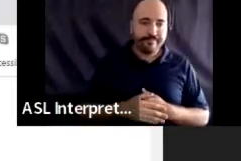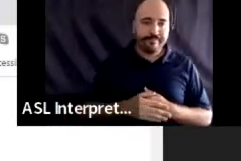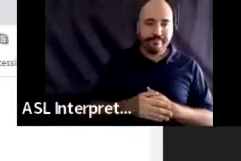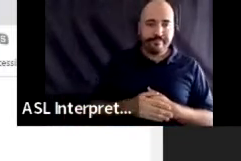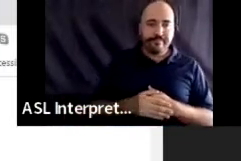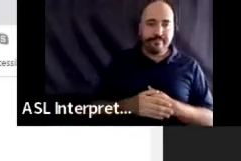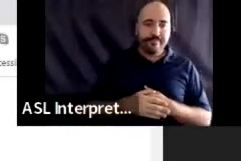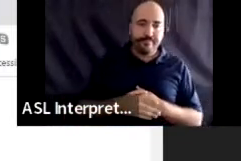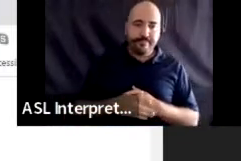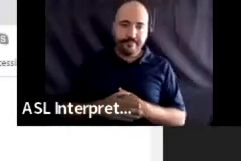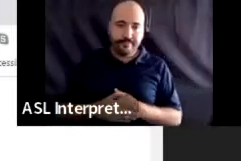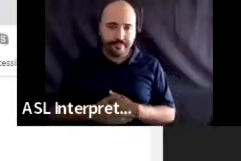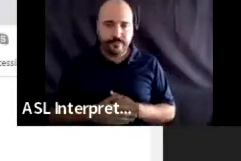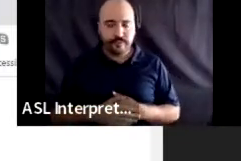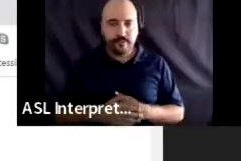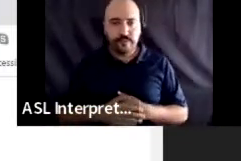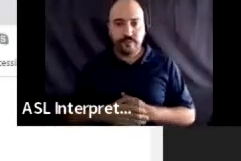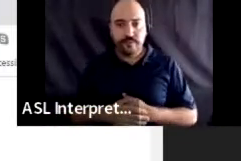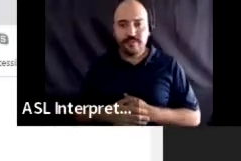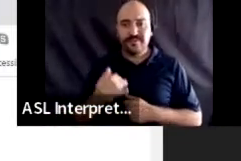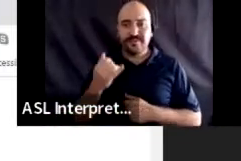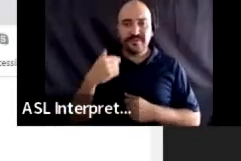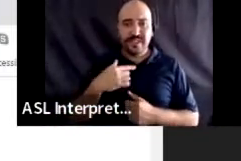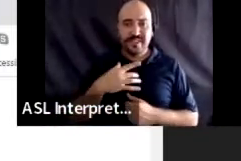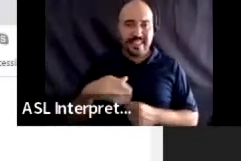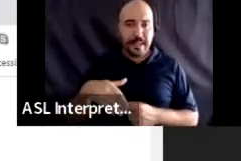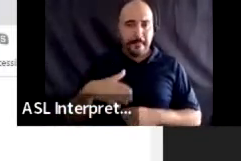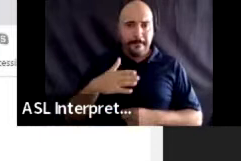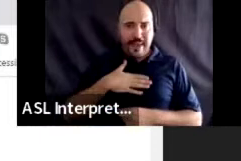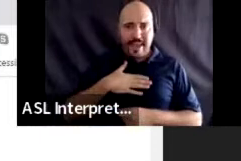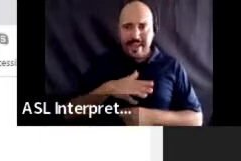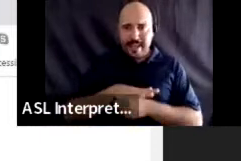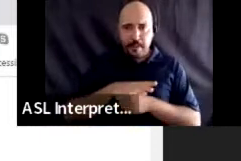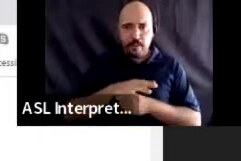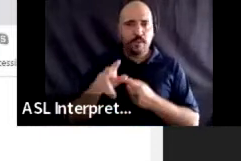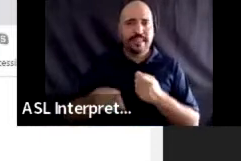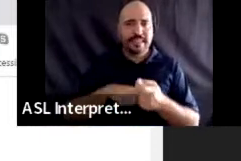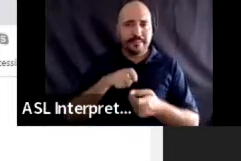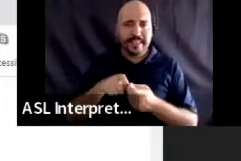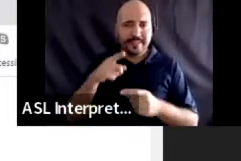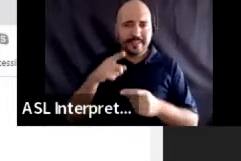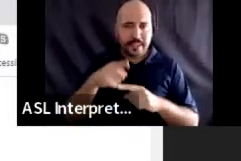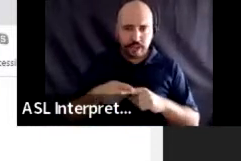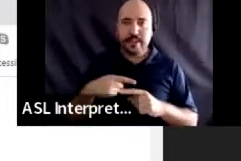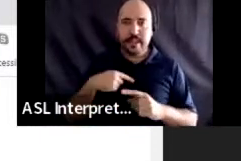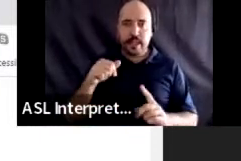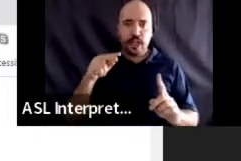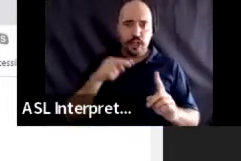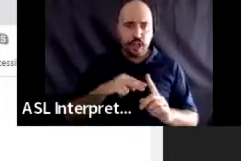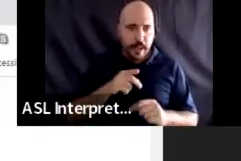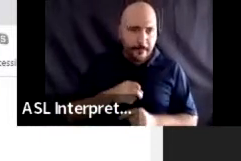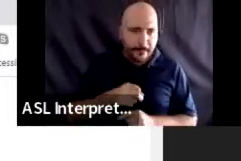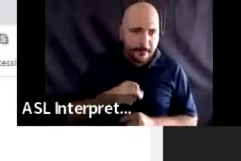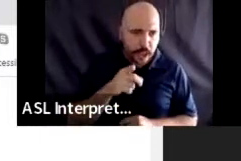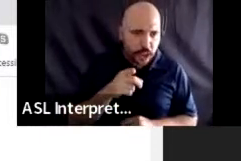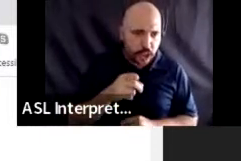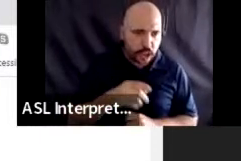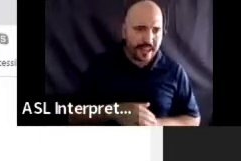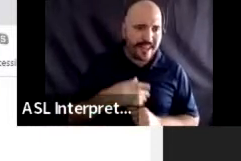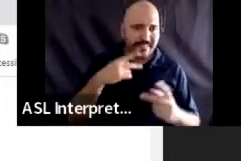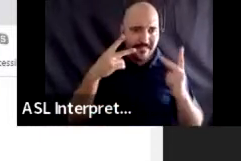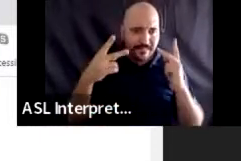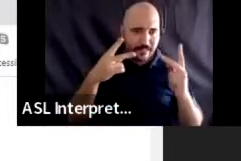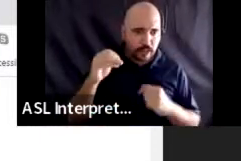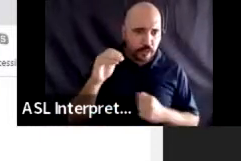I was interested in my neighborhood or a specific intersection, I can actually look that up here. So we have the visual